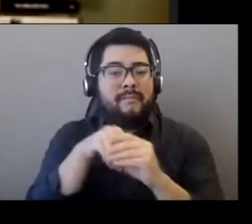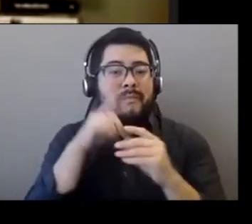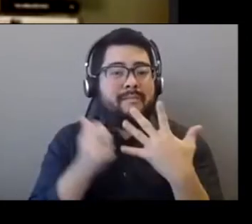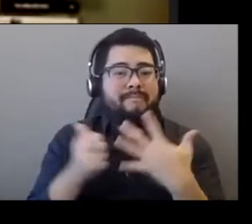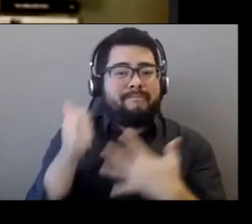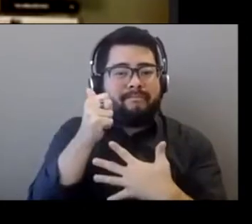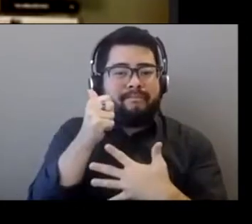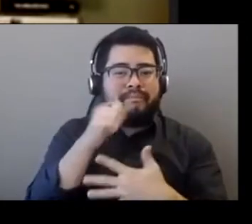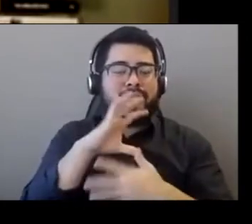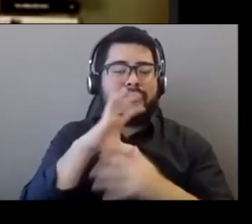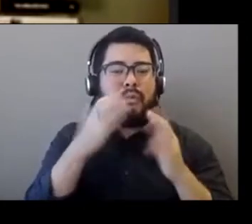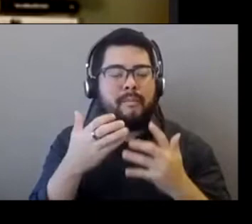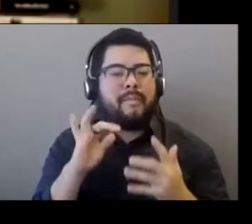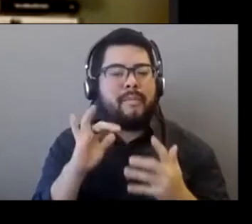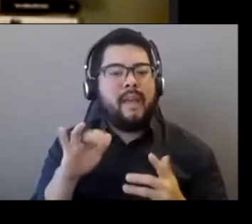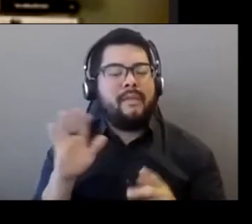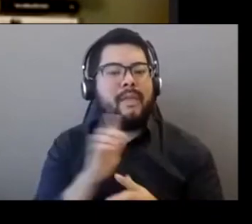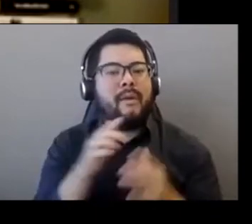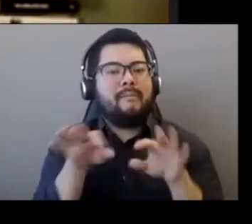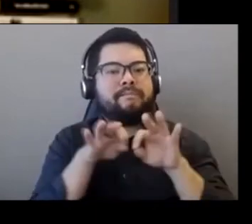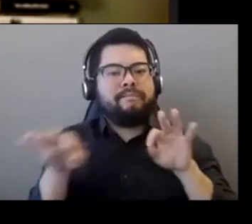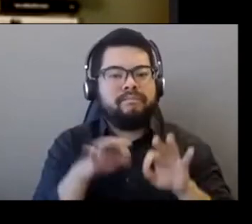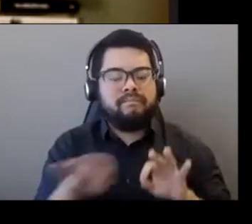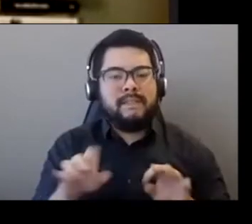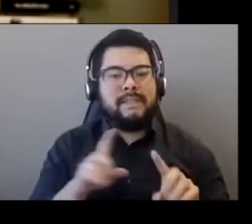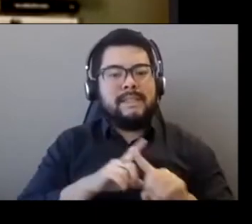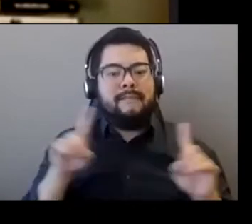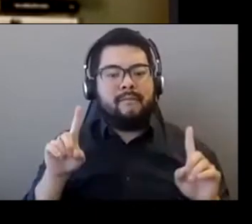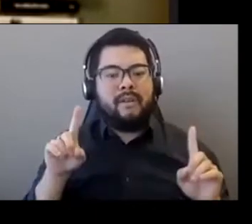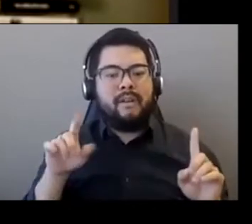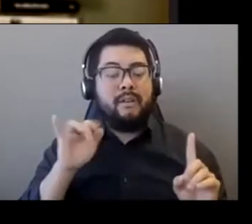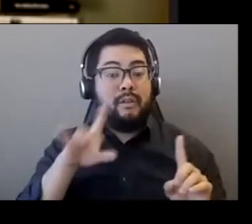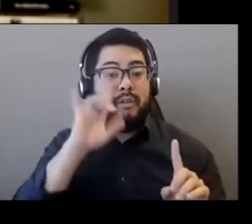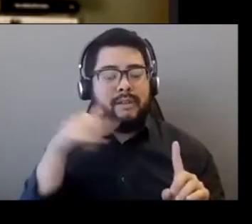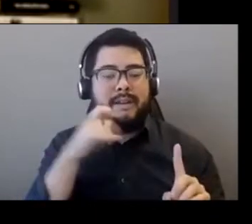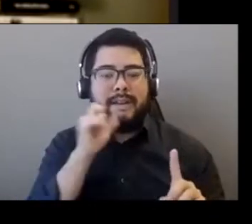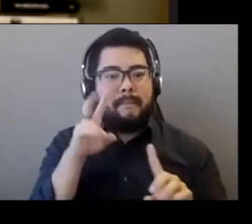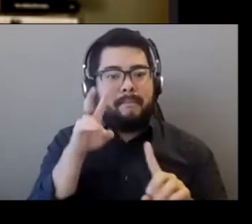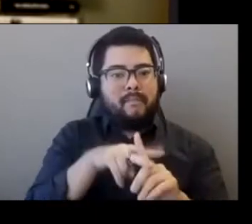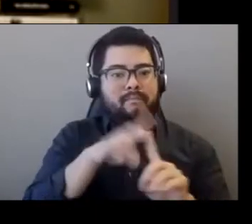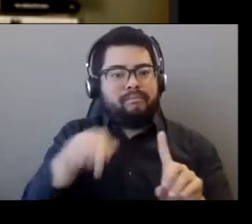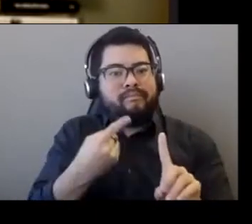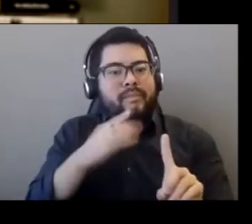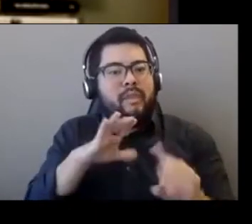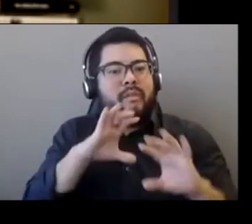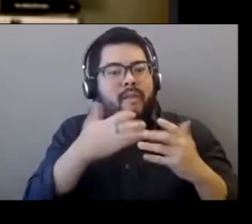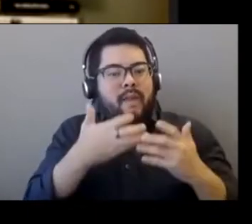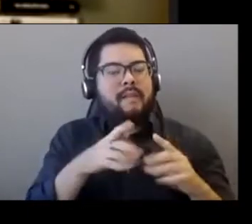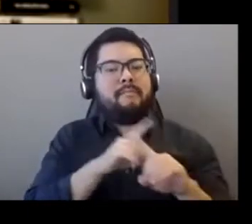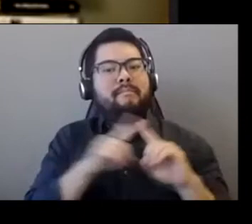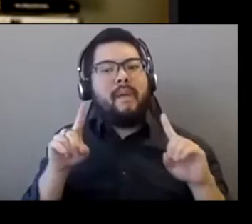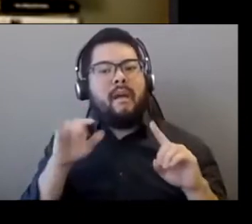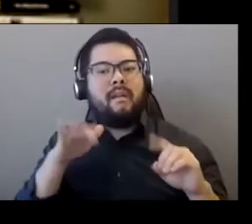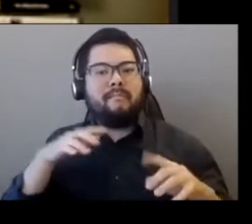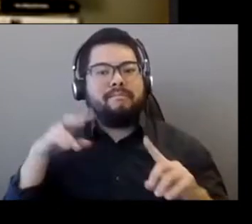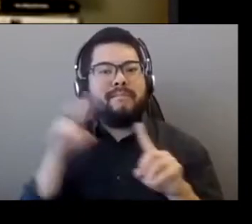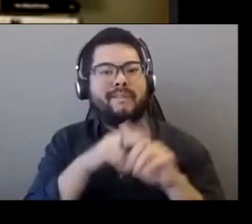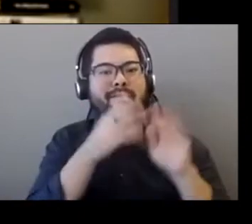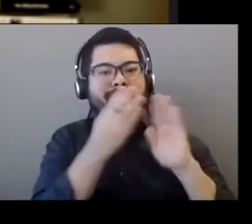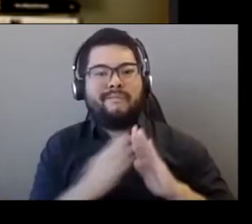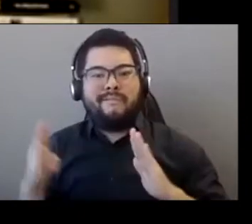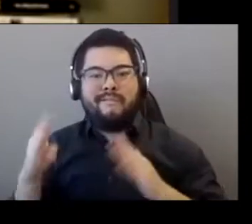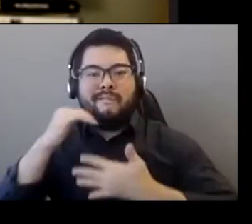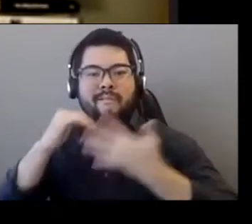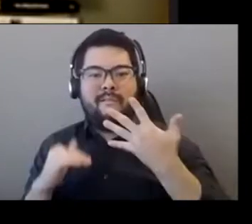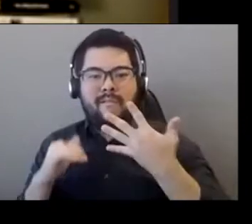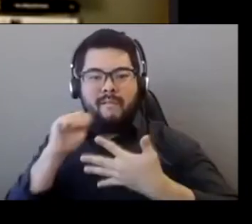in a language that appears as if they are speaking only for their class, but they speak as if they speak for humanity. And that gives